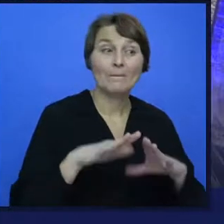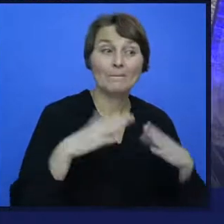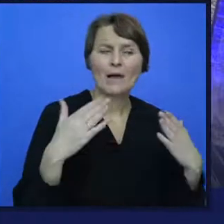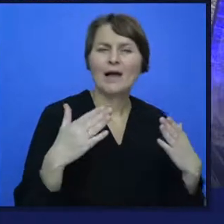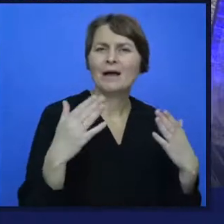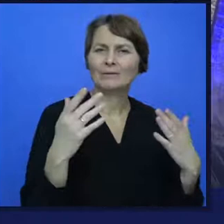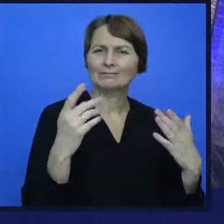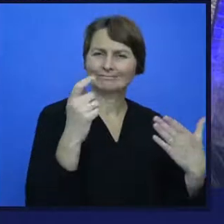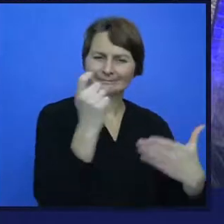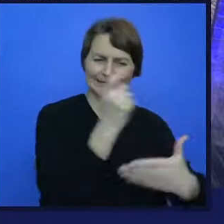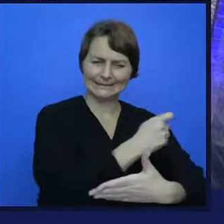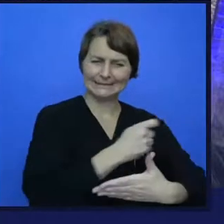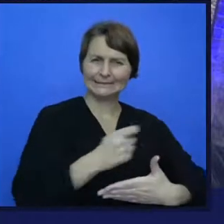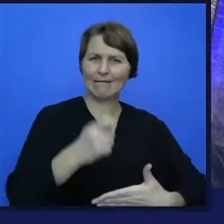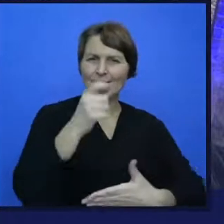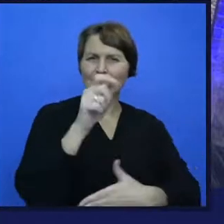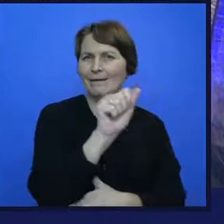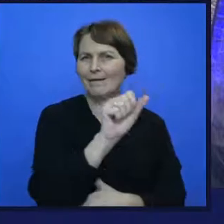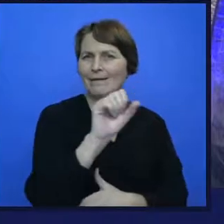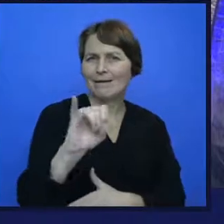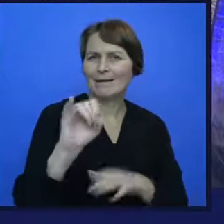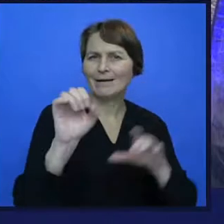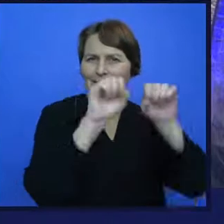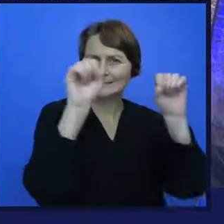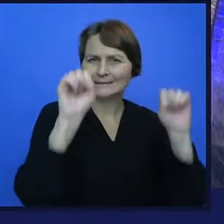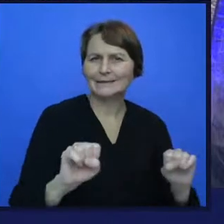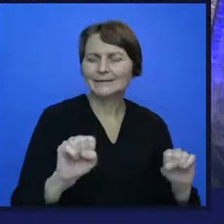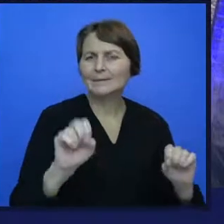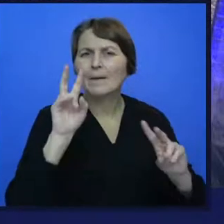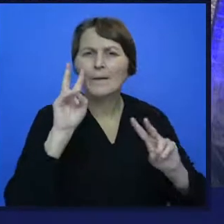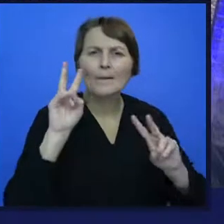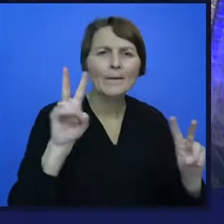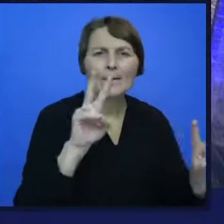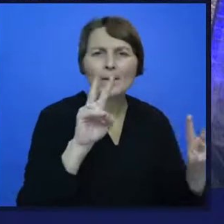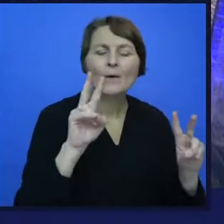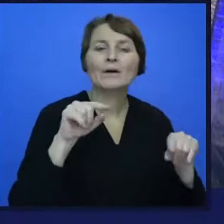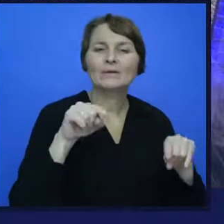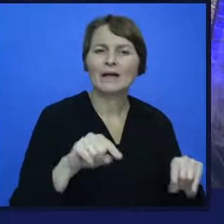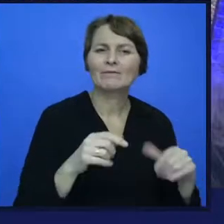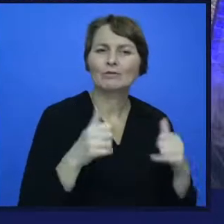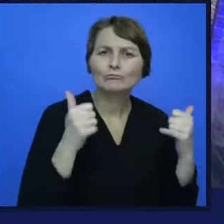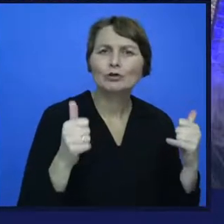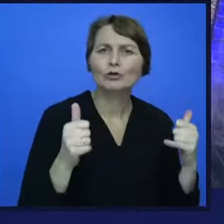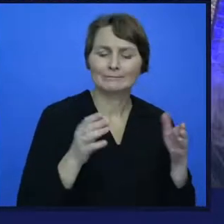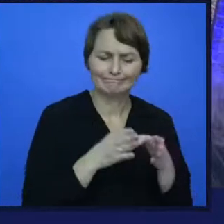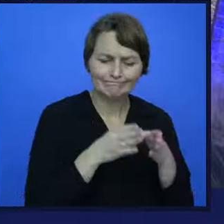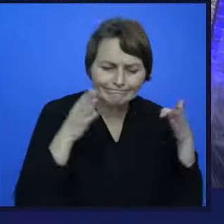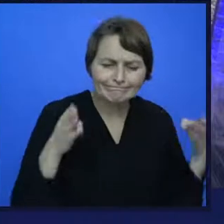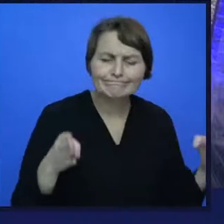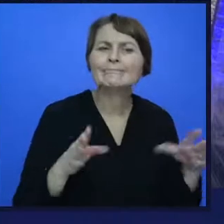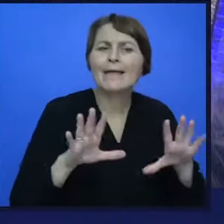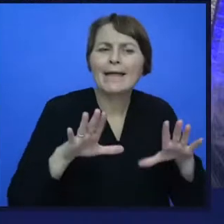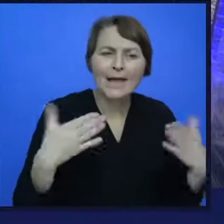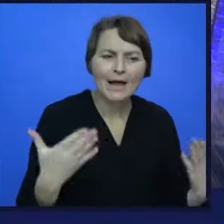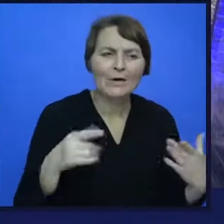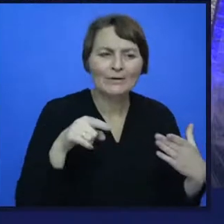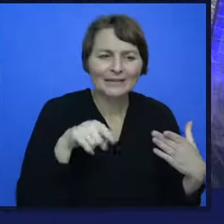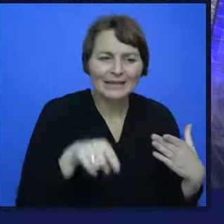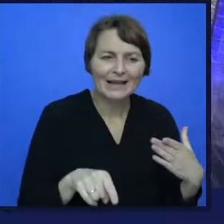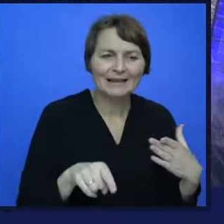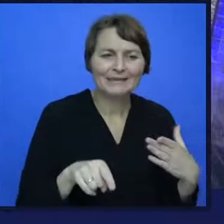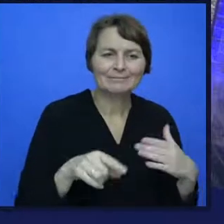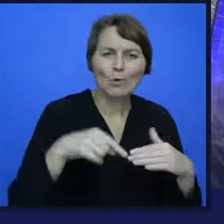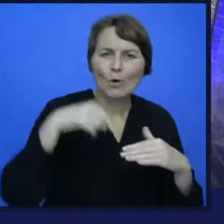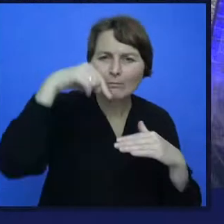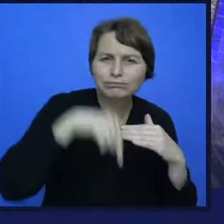AI systems. And we're looking forward to your session on explainable AI. Absolutely. Do